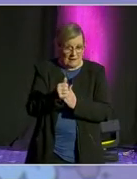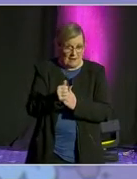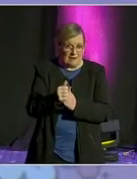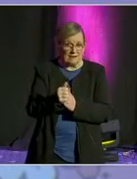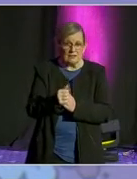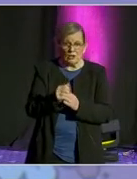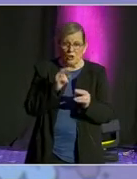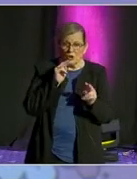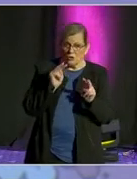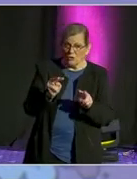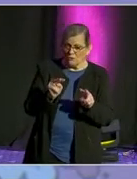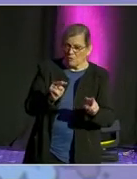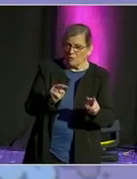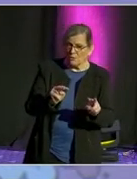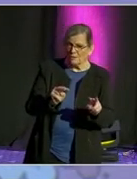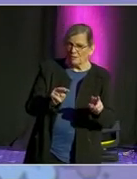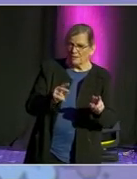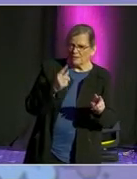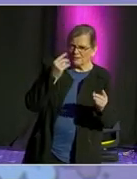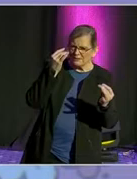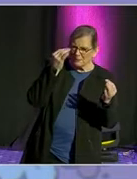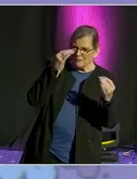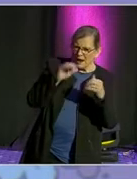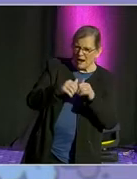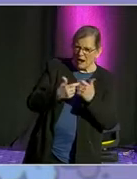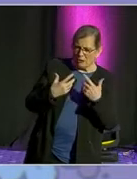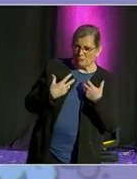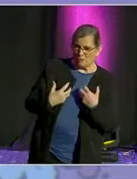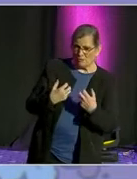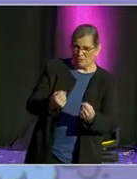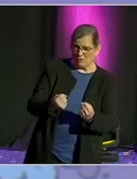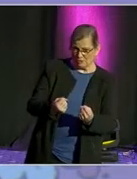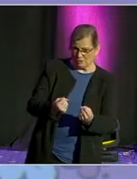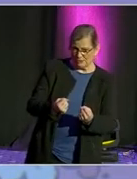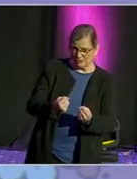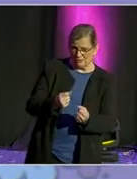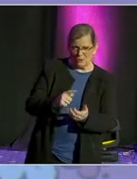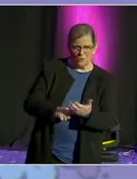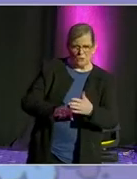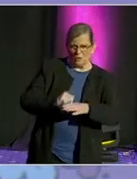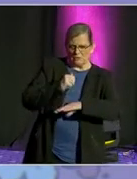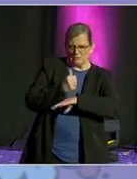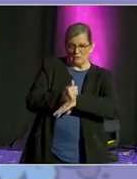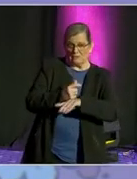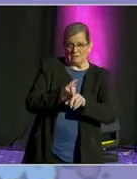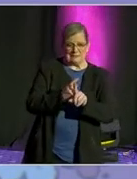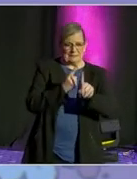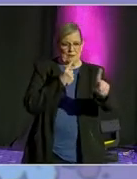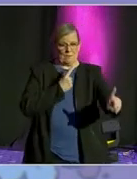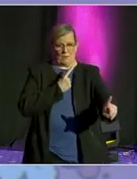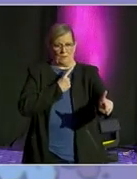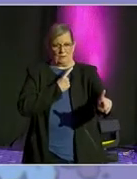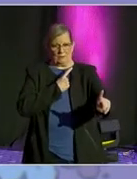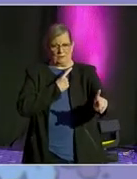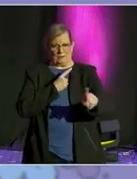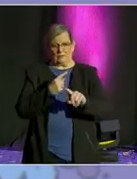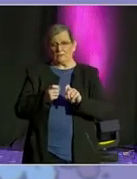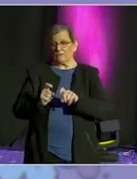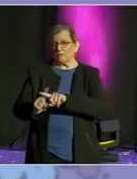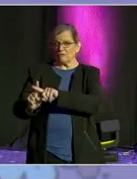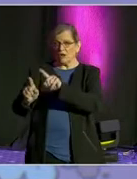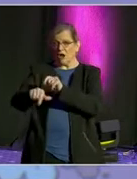forward and thinking about recovery, we'll be focused on what sets DC apart as a destination from other cities, including the fact